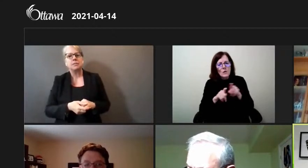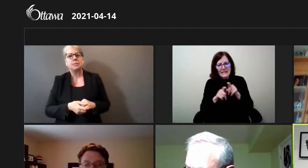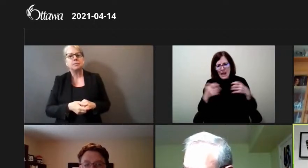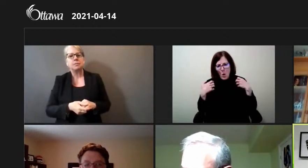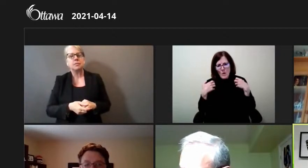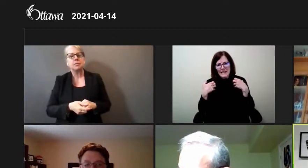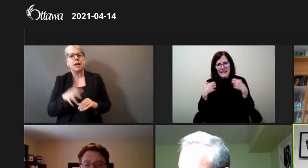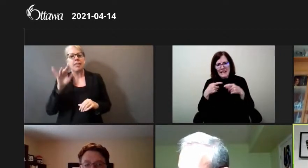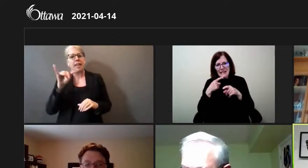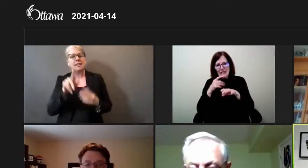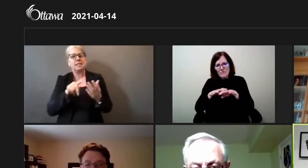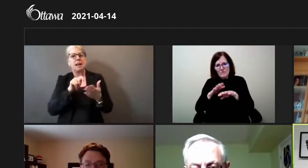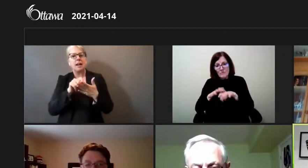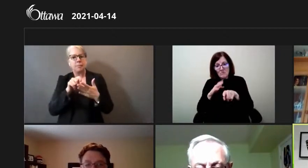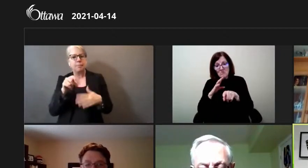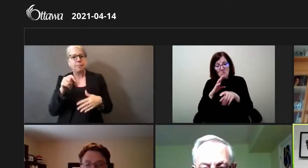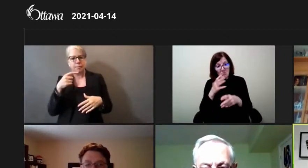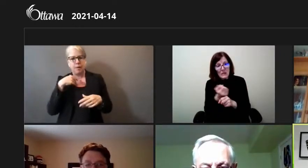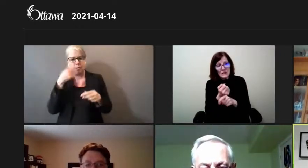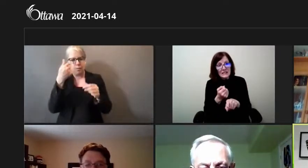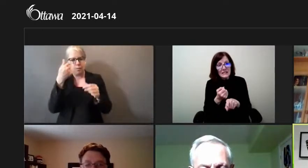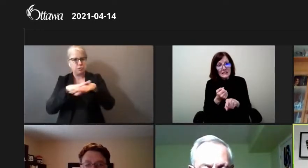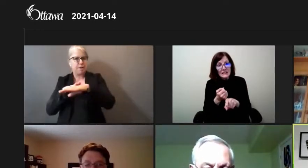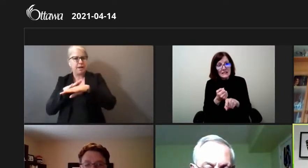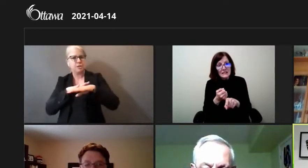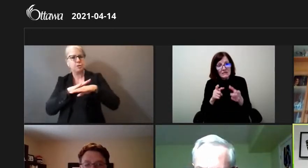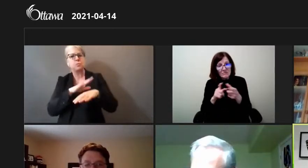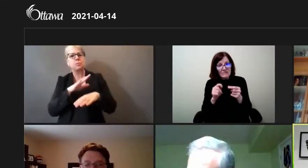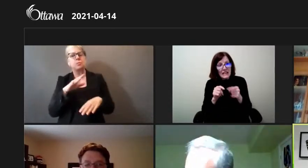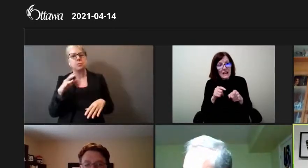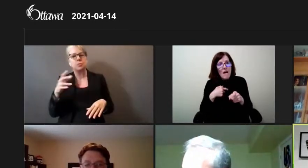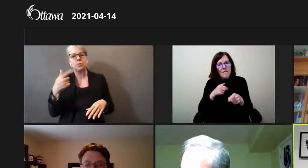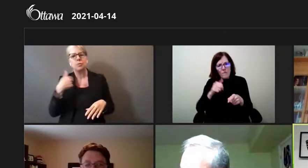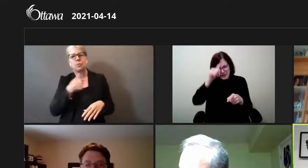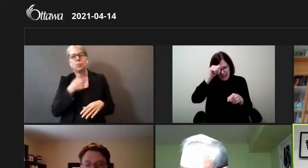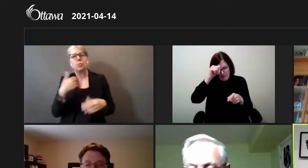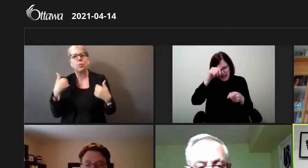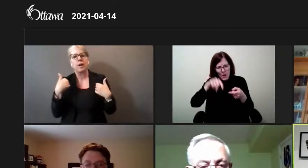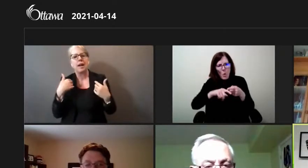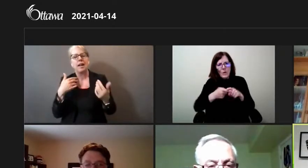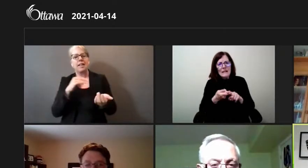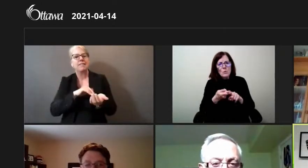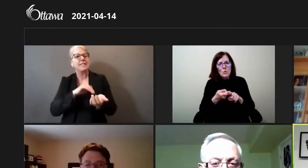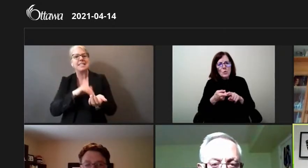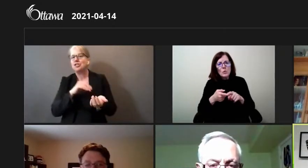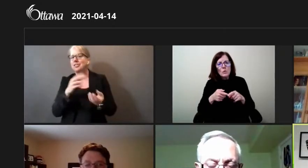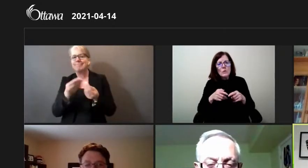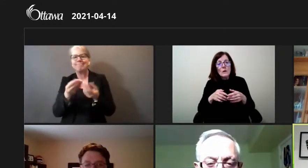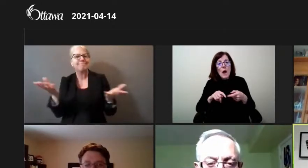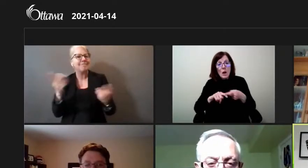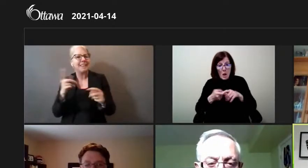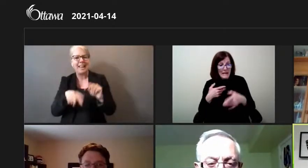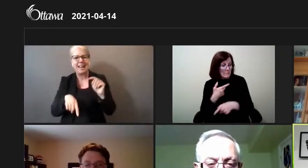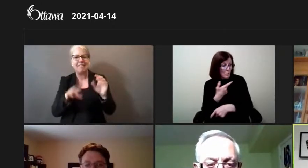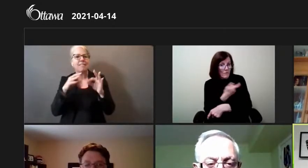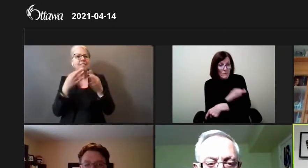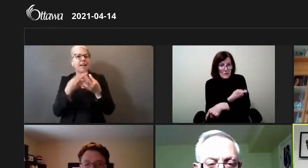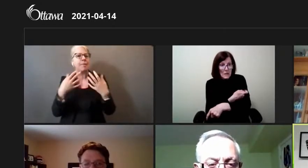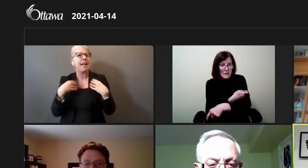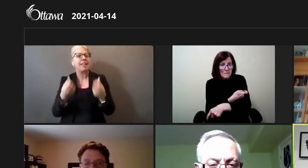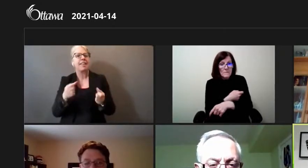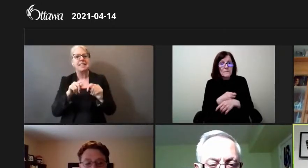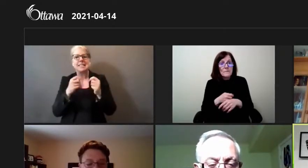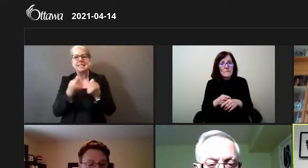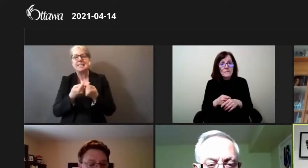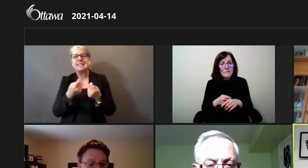At that time, I want to remind you, we had the physician route was not available. So the family health teams, health links out in